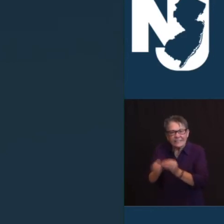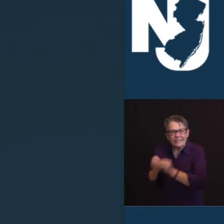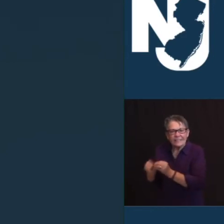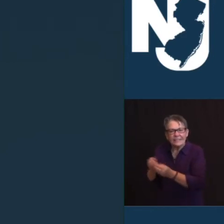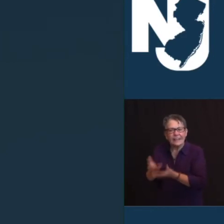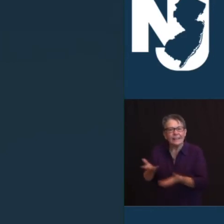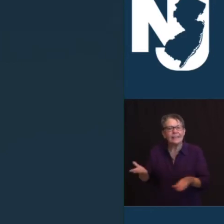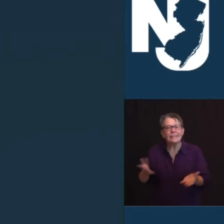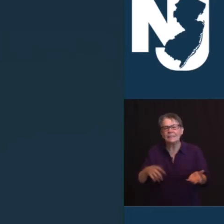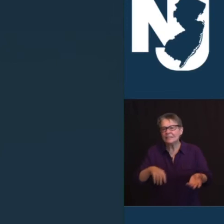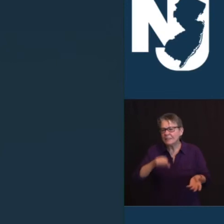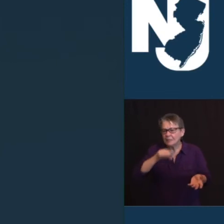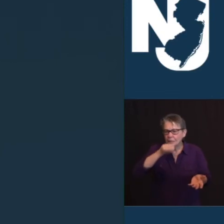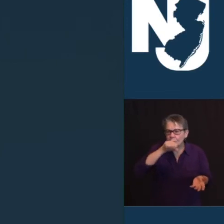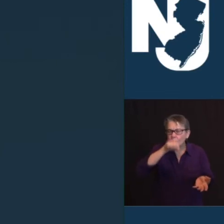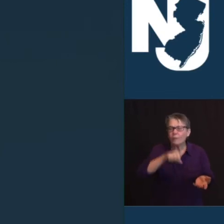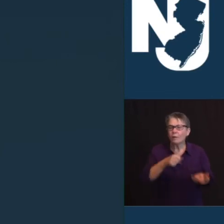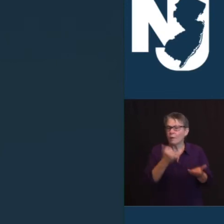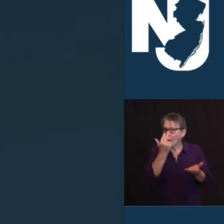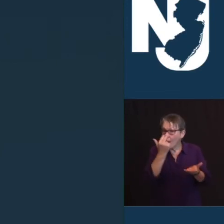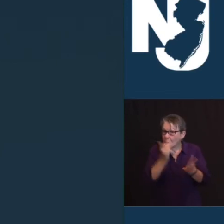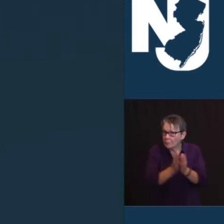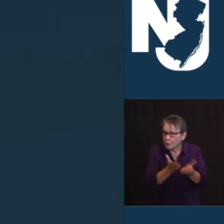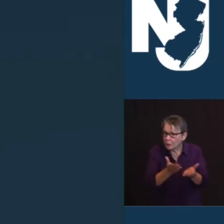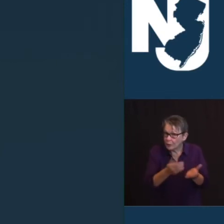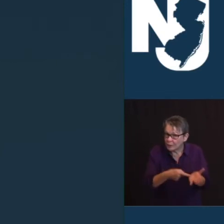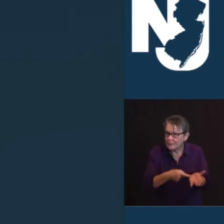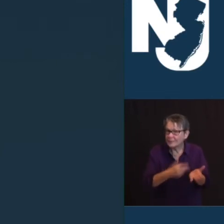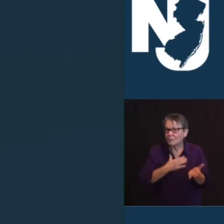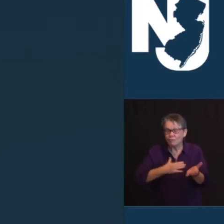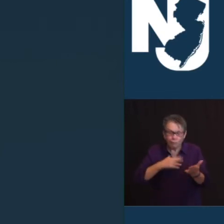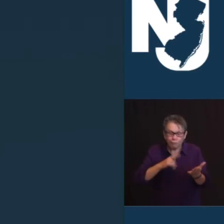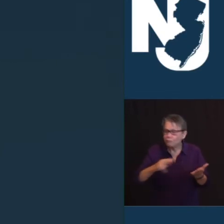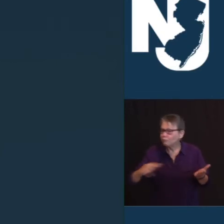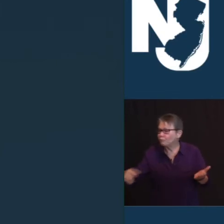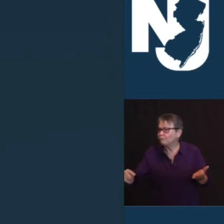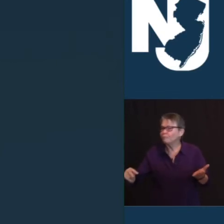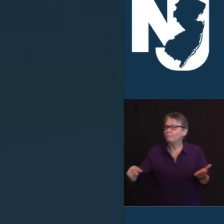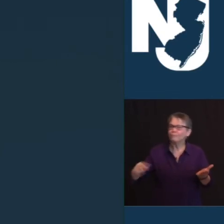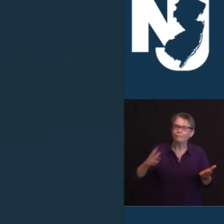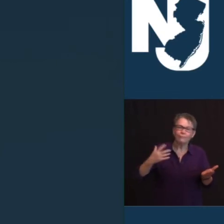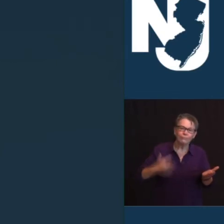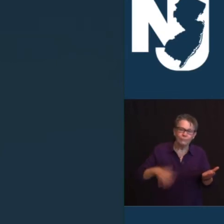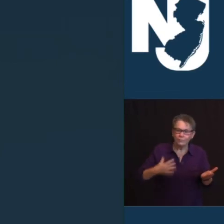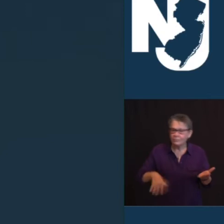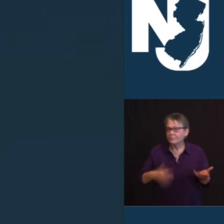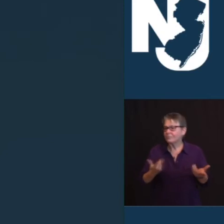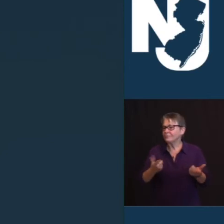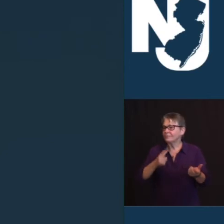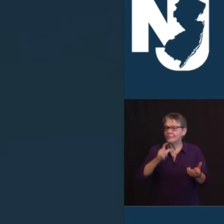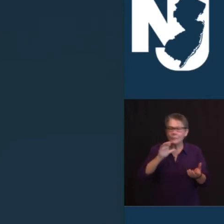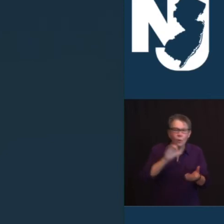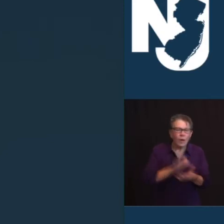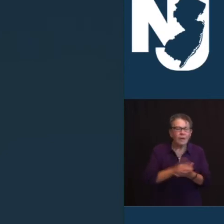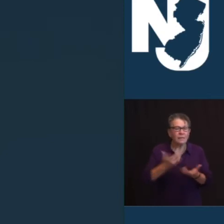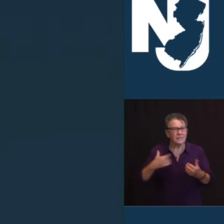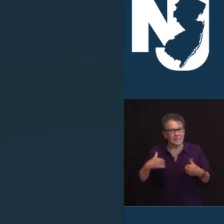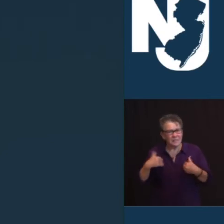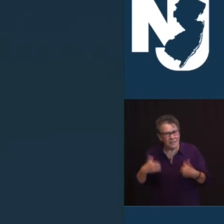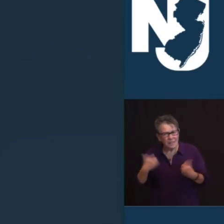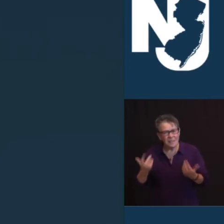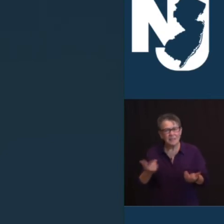was a dyed-in-the-wool Trekkie. He now leaves behind his Brenda and their 2 children, Eric and Morgan. I had the great